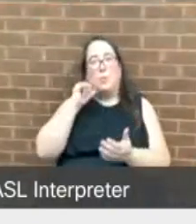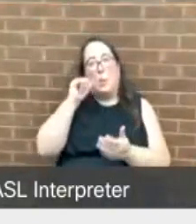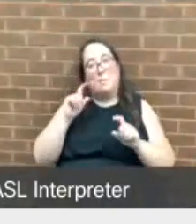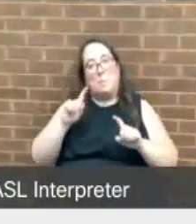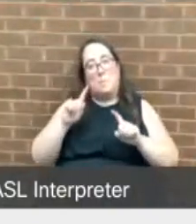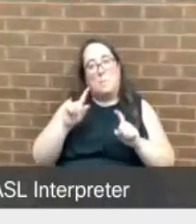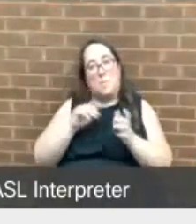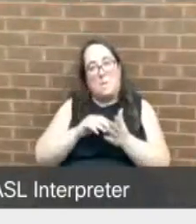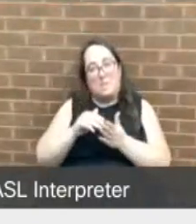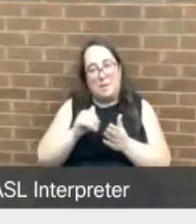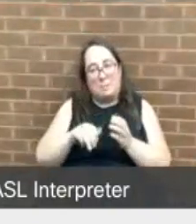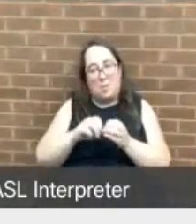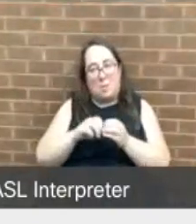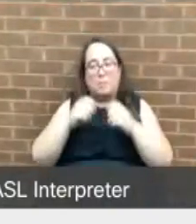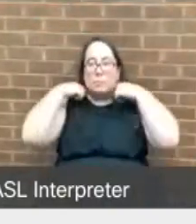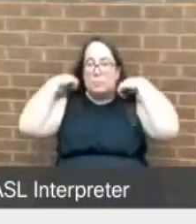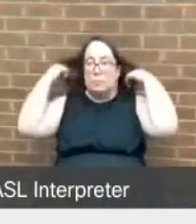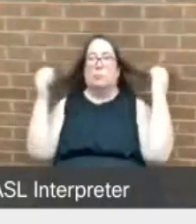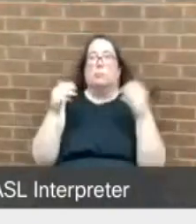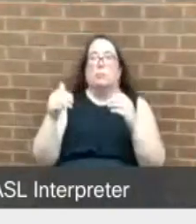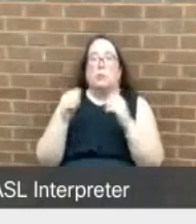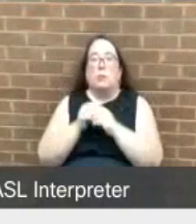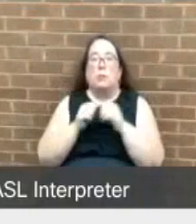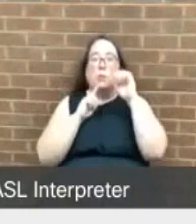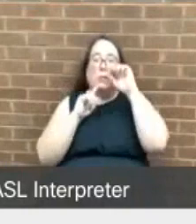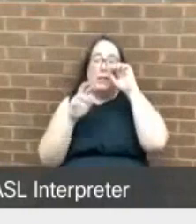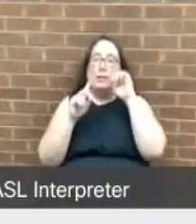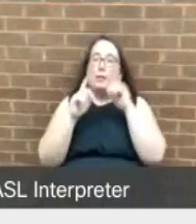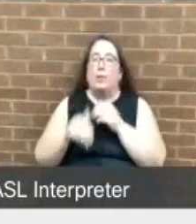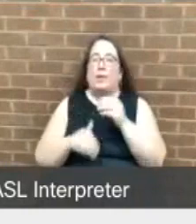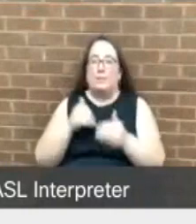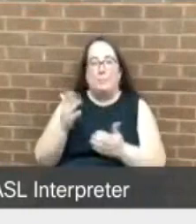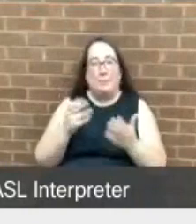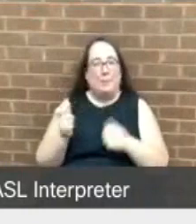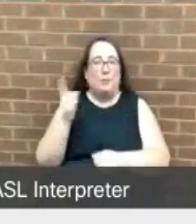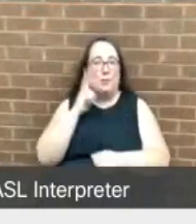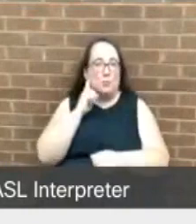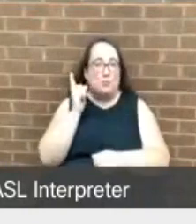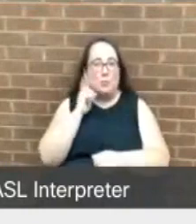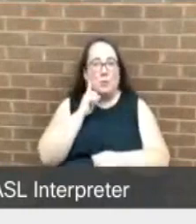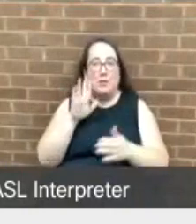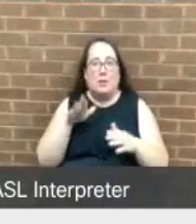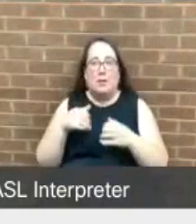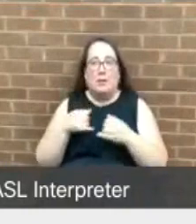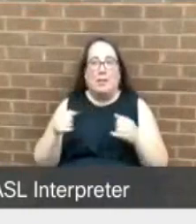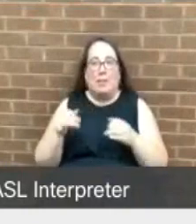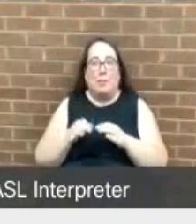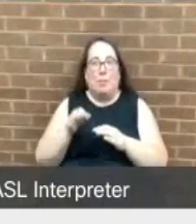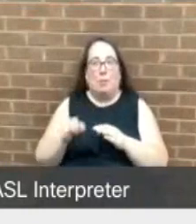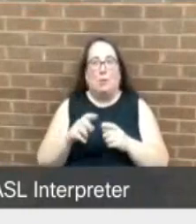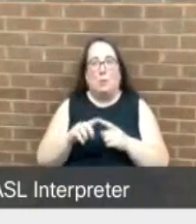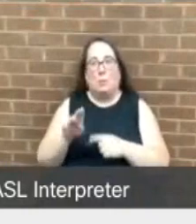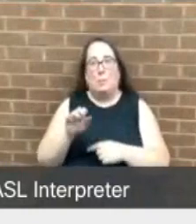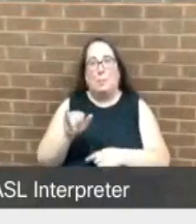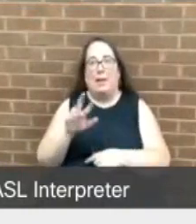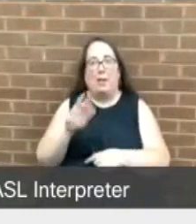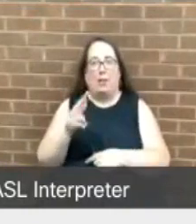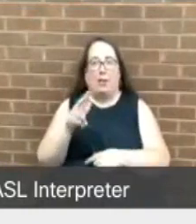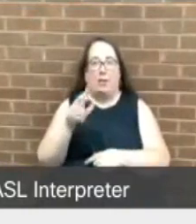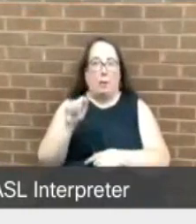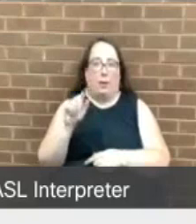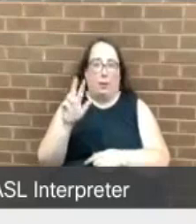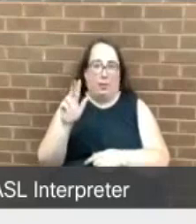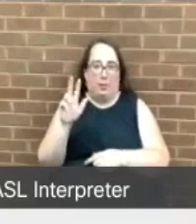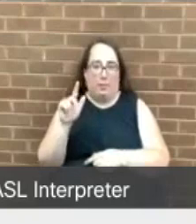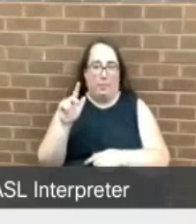We are still moving forward with our Real ID process. As you may have heard, that deadline was moved back to May 3rd of 2023. So